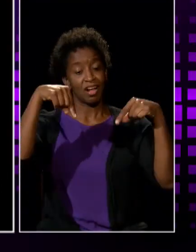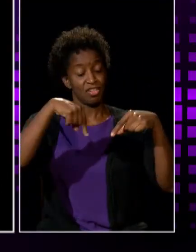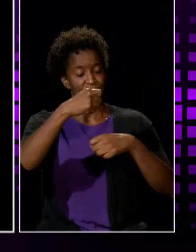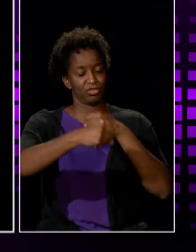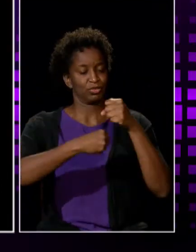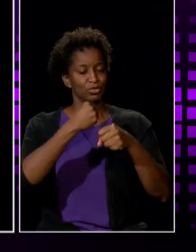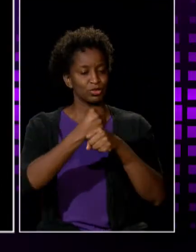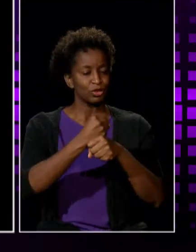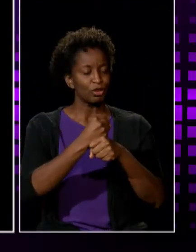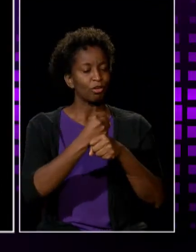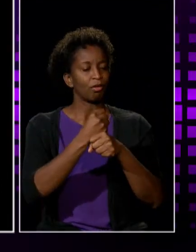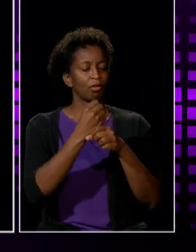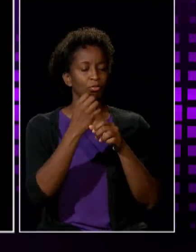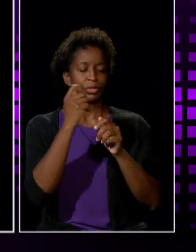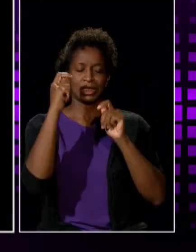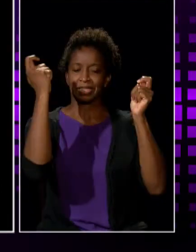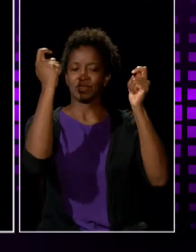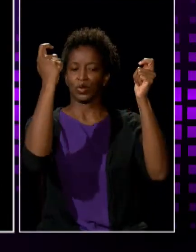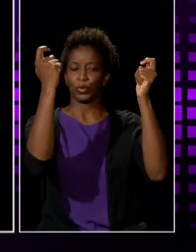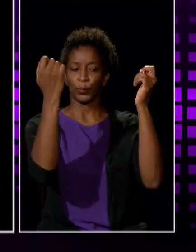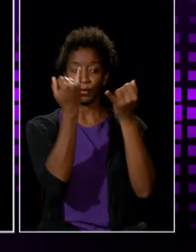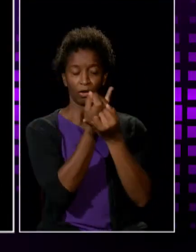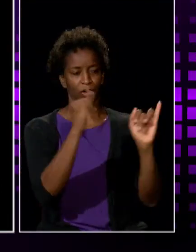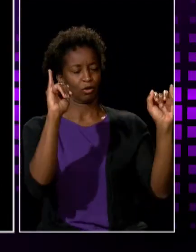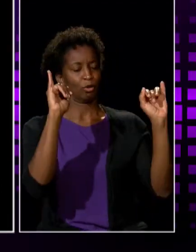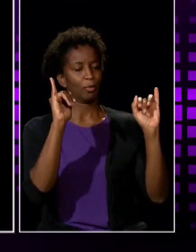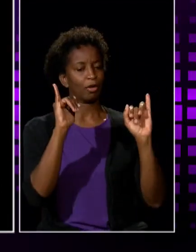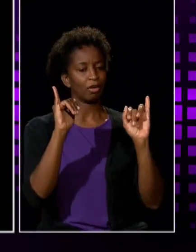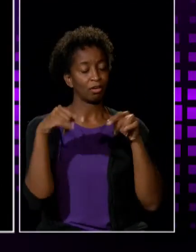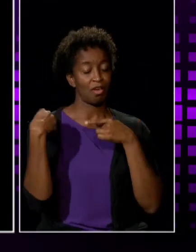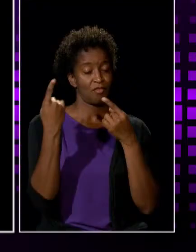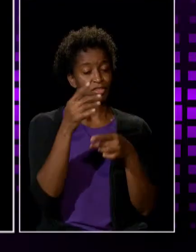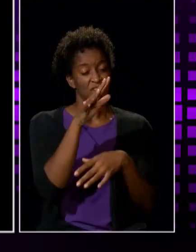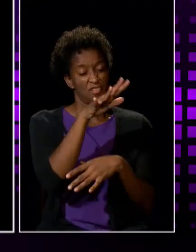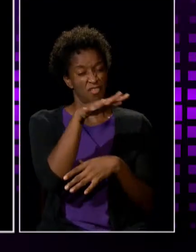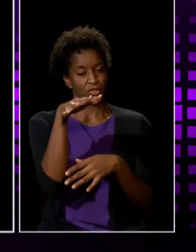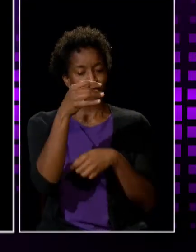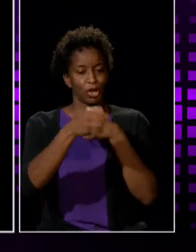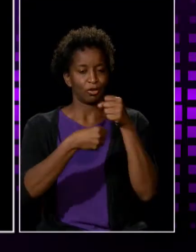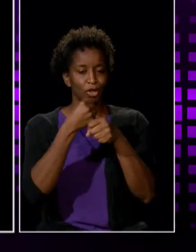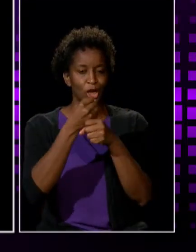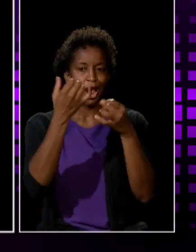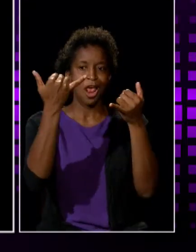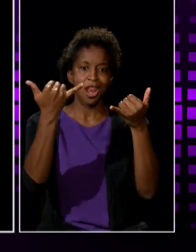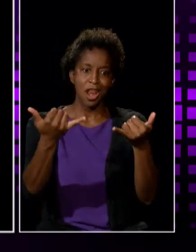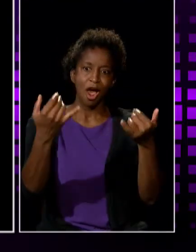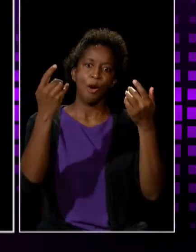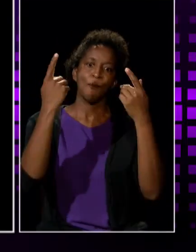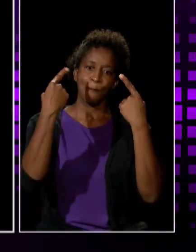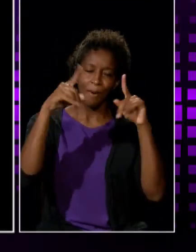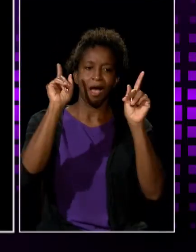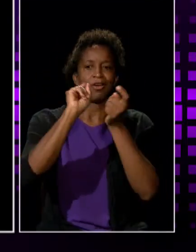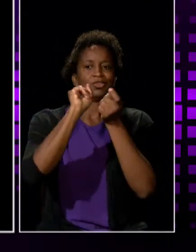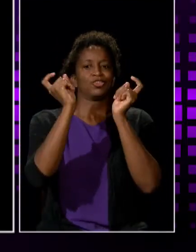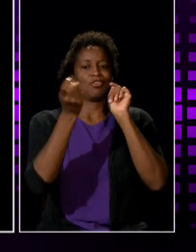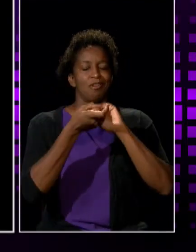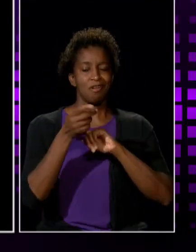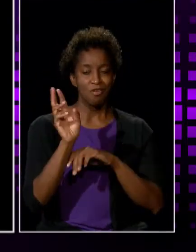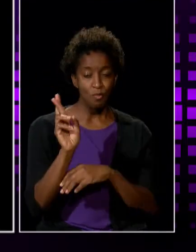celebration, we've seen, okay, it has been done. So for the everyday citizen, it shows that